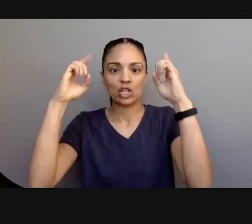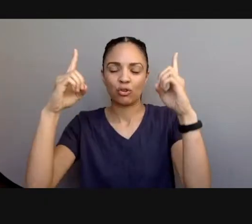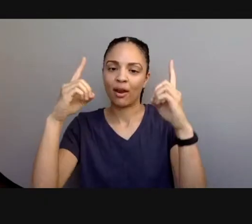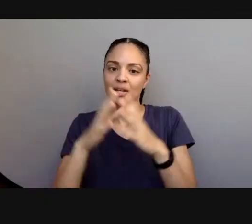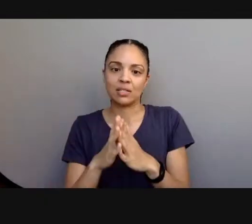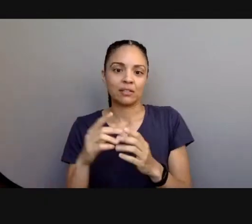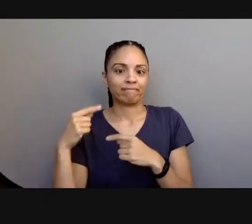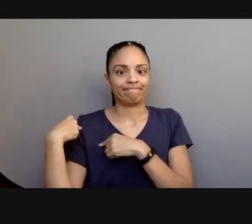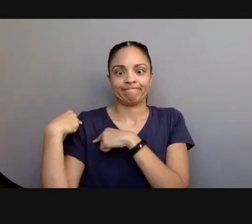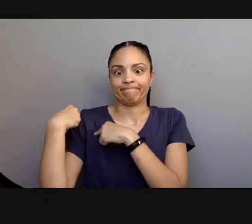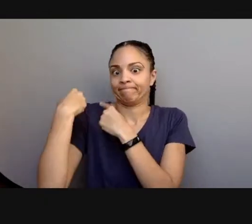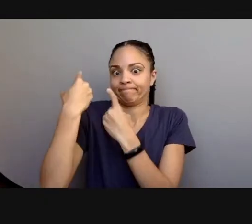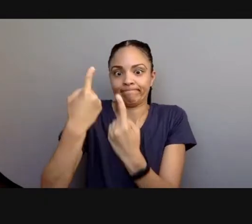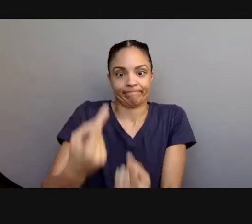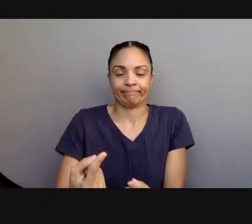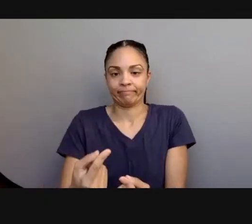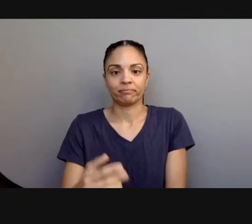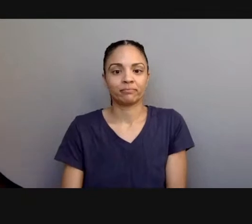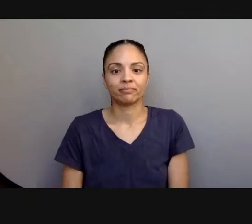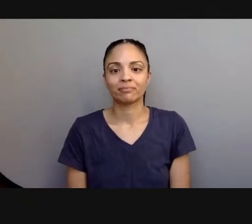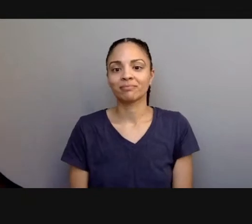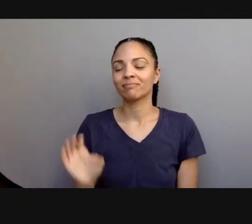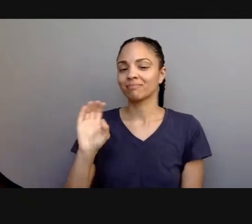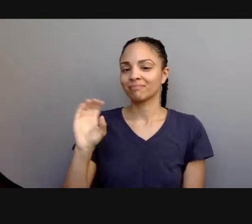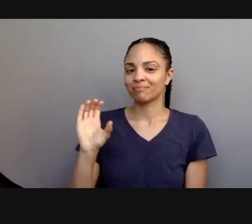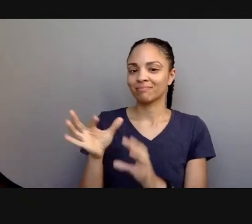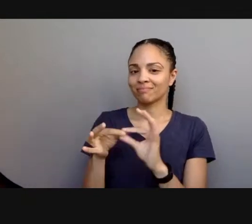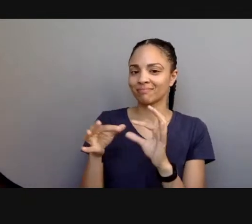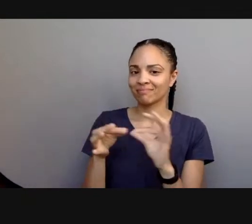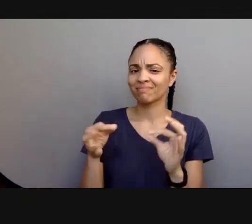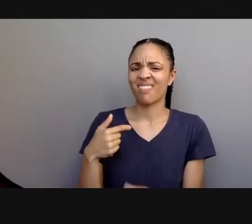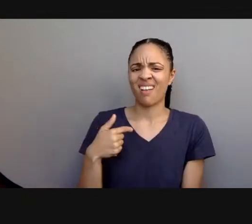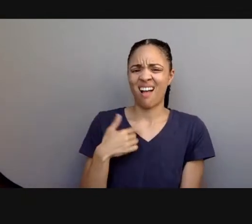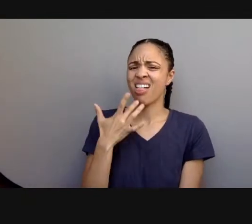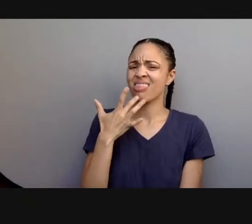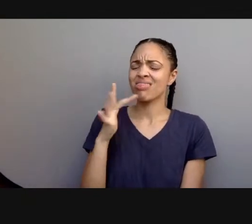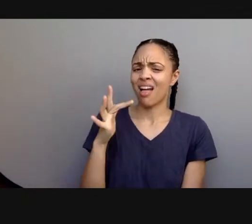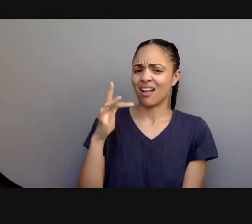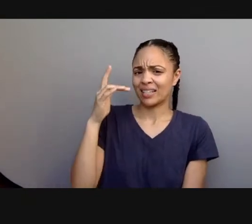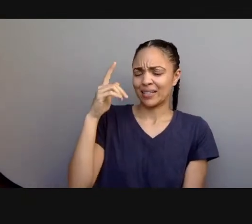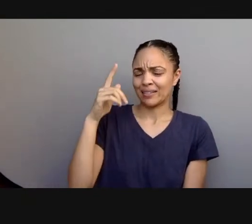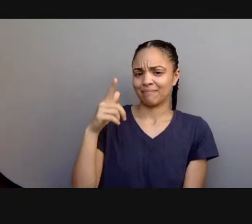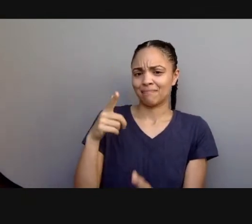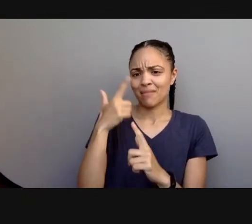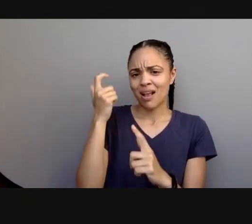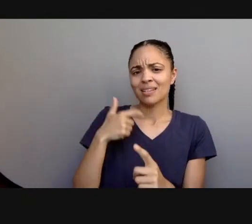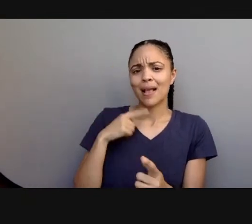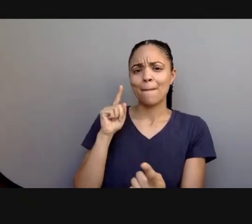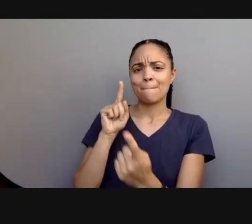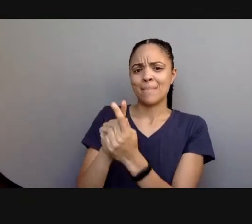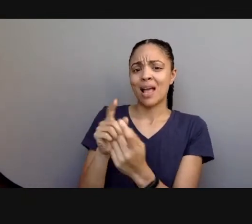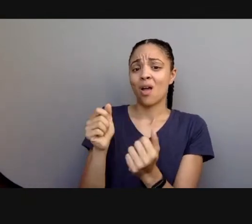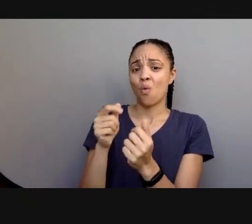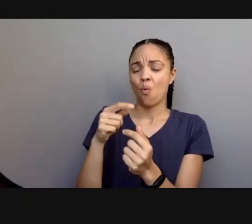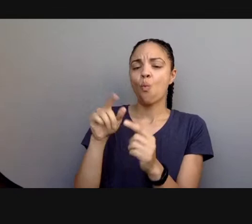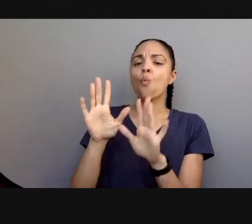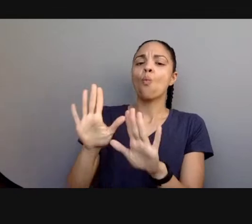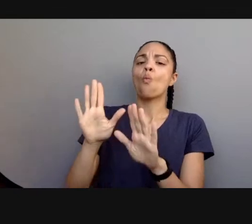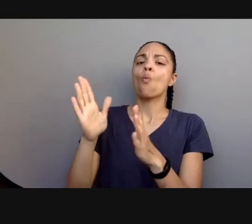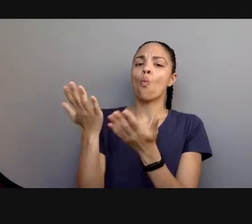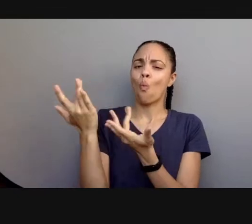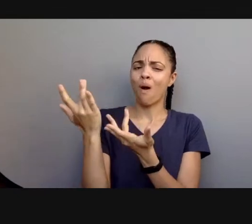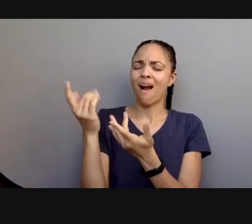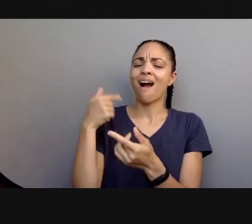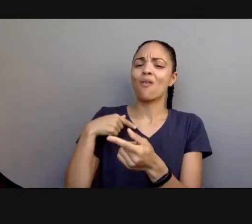I was lucky because I met him at an early, wait, let's go back and talk a little bit about when you left home. Yep.